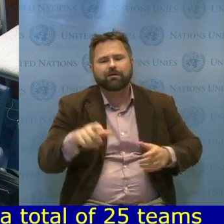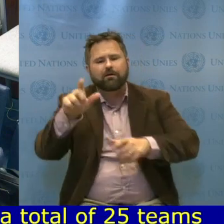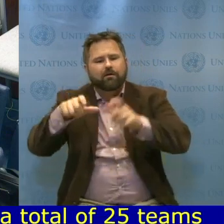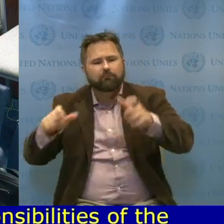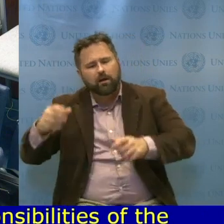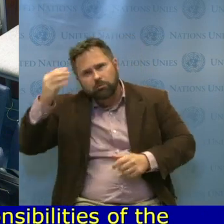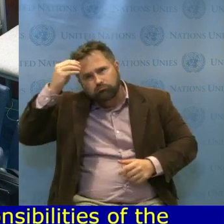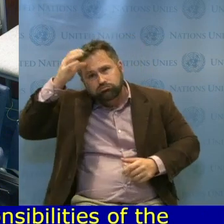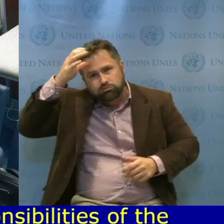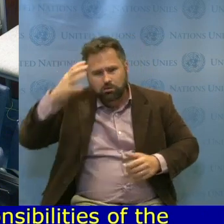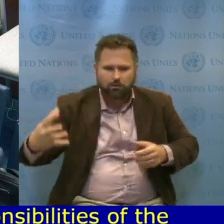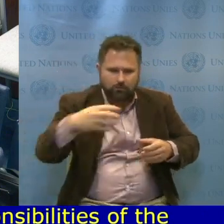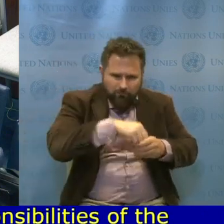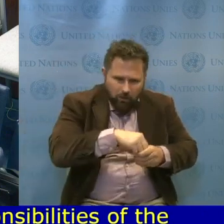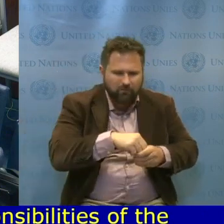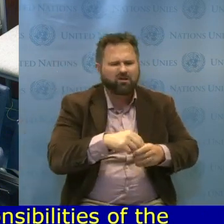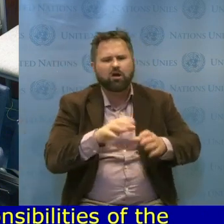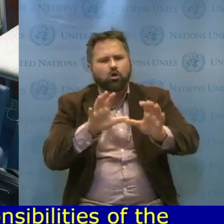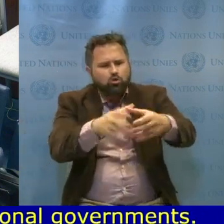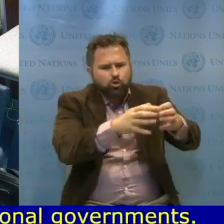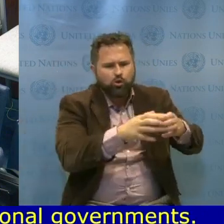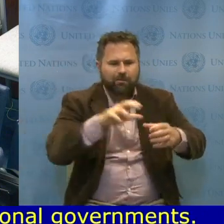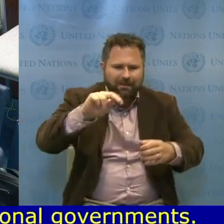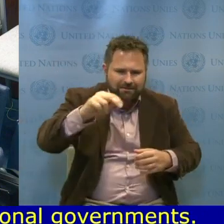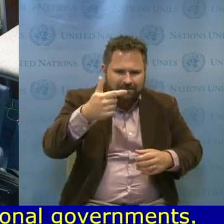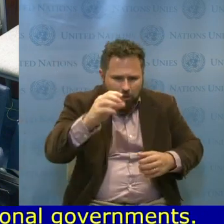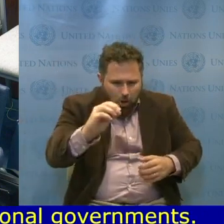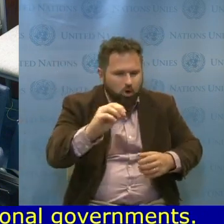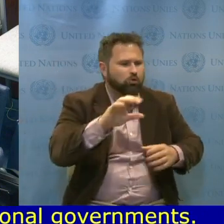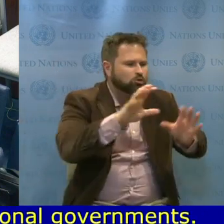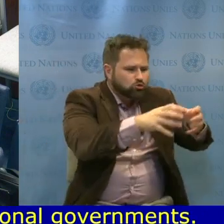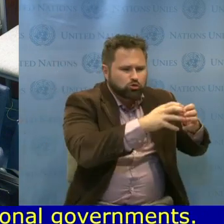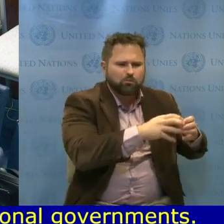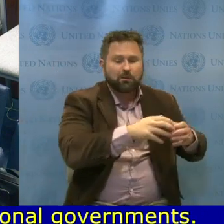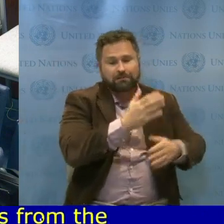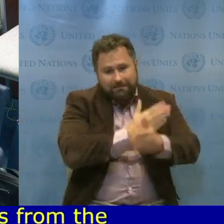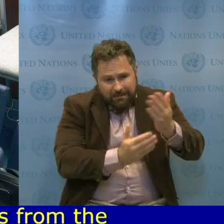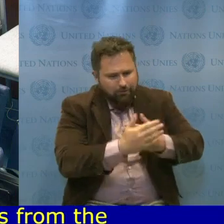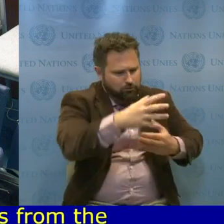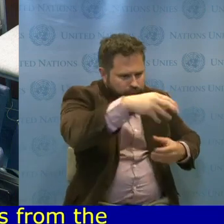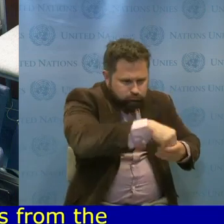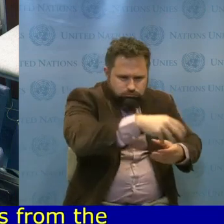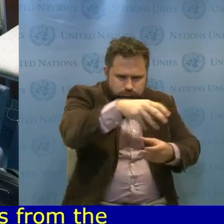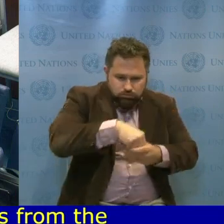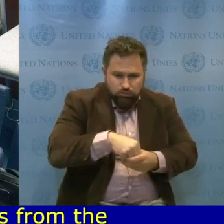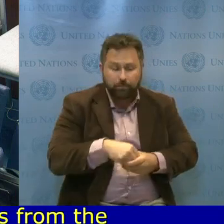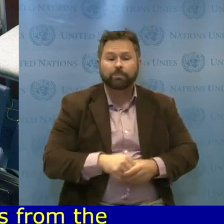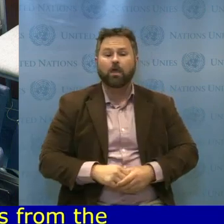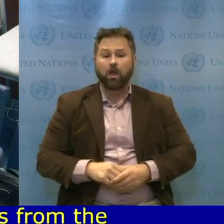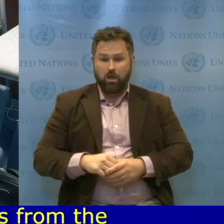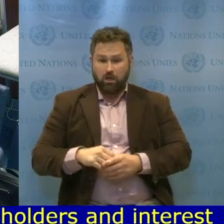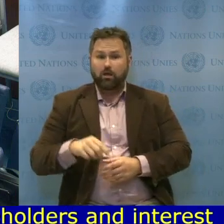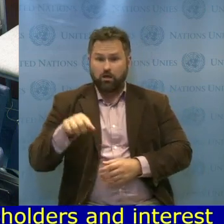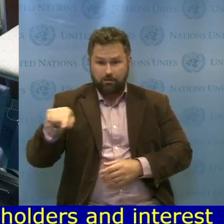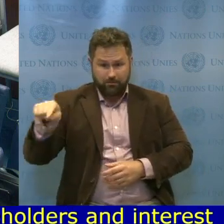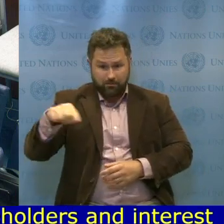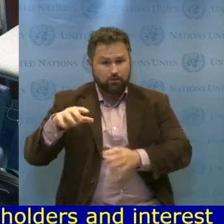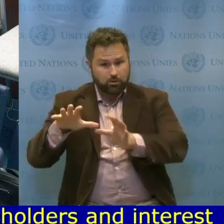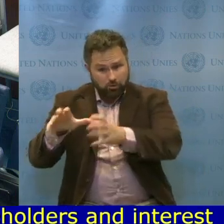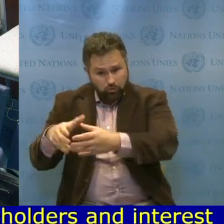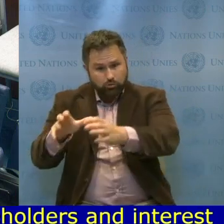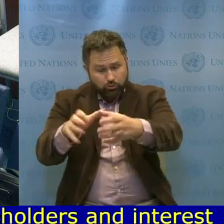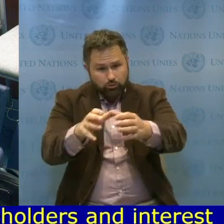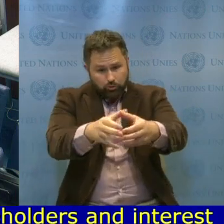and interest groups, as well as civil society experts. Disabled persons organizations will play a central role in these teams, and the teams will